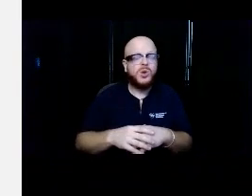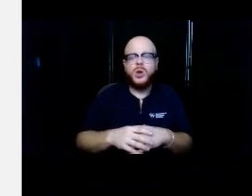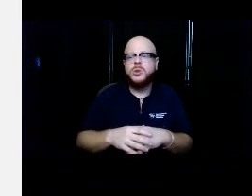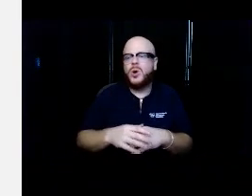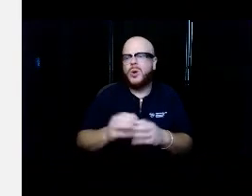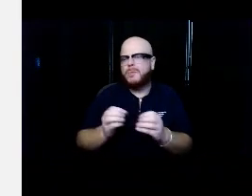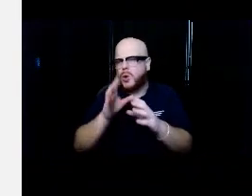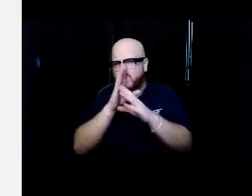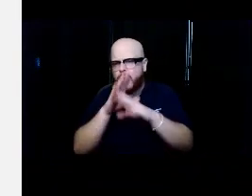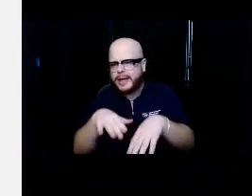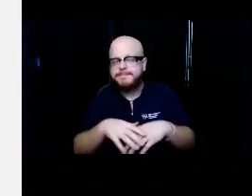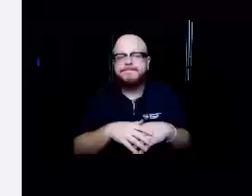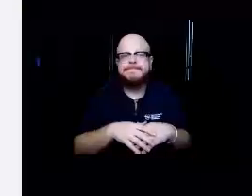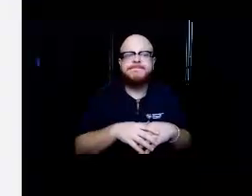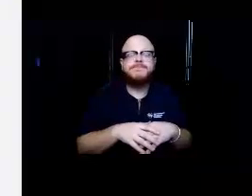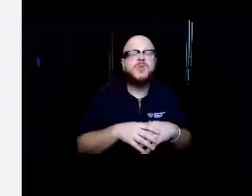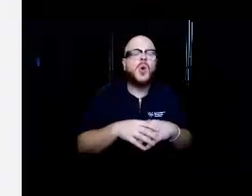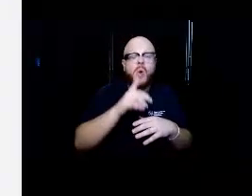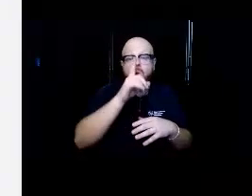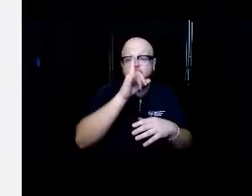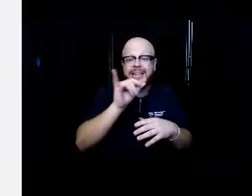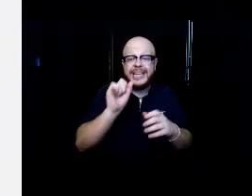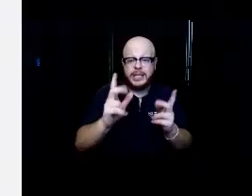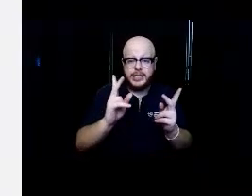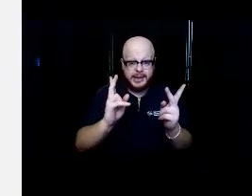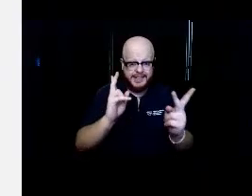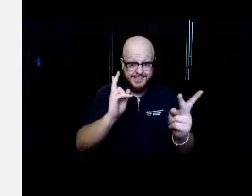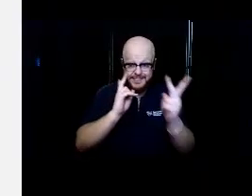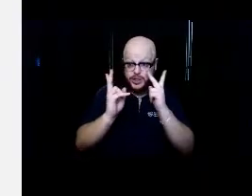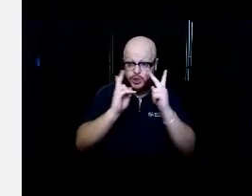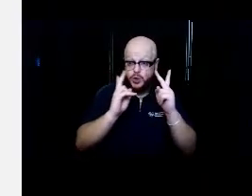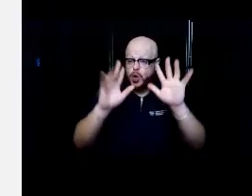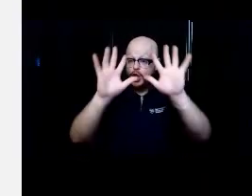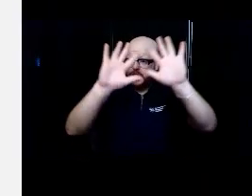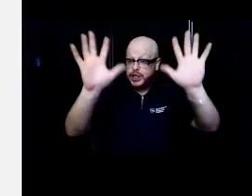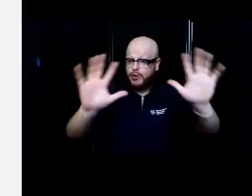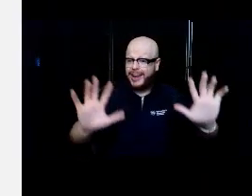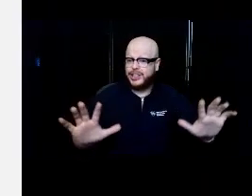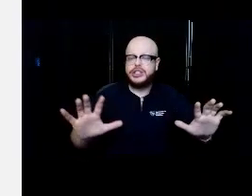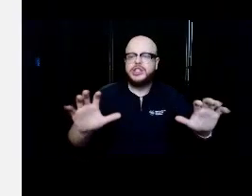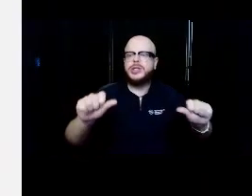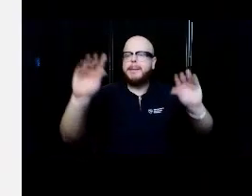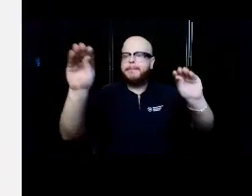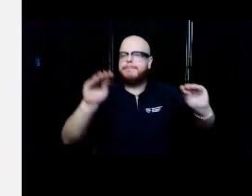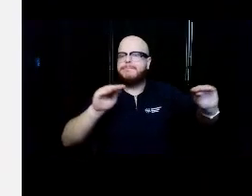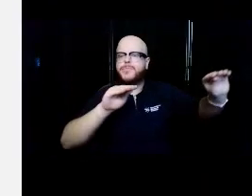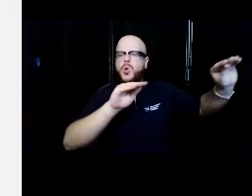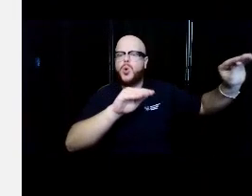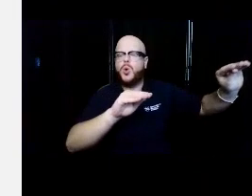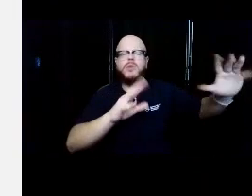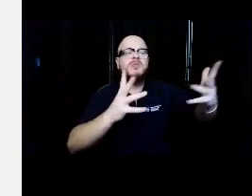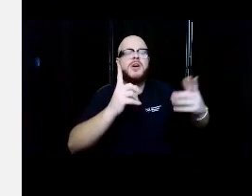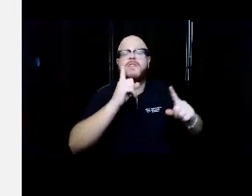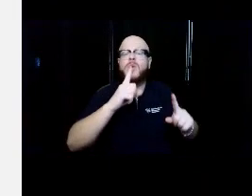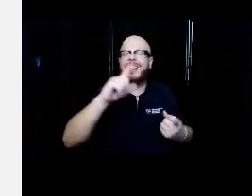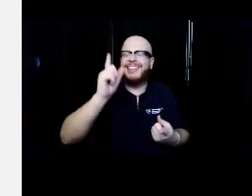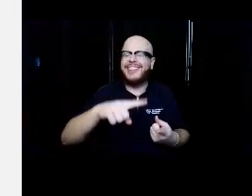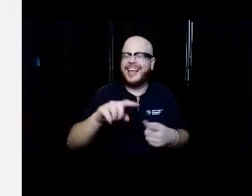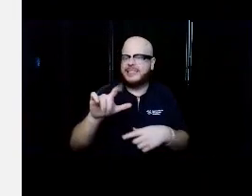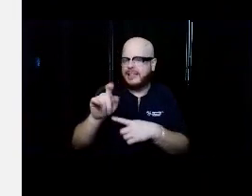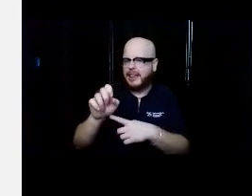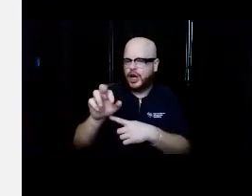visual overload by offering spaces with decreased clutter. Neutral tones and simple decor create a